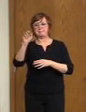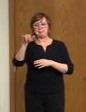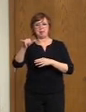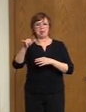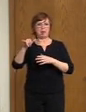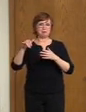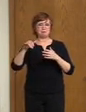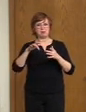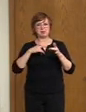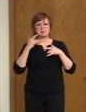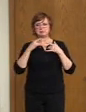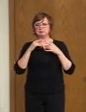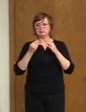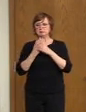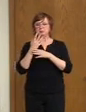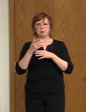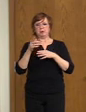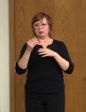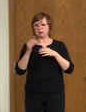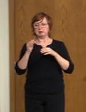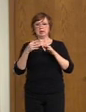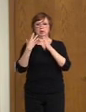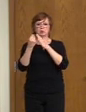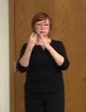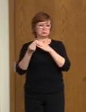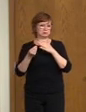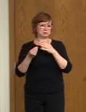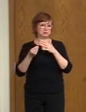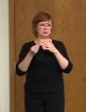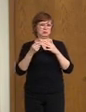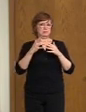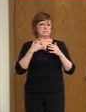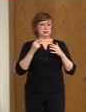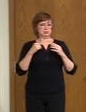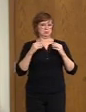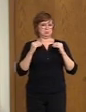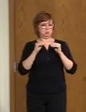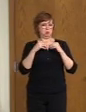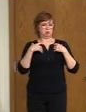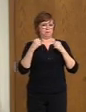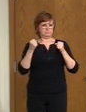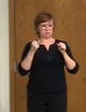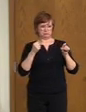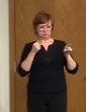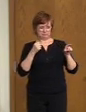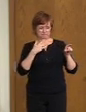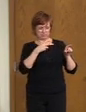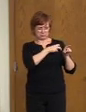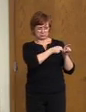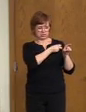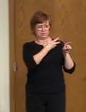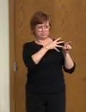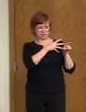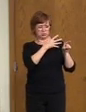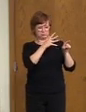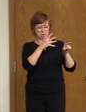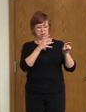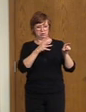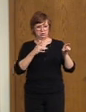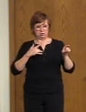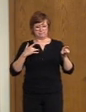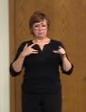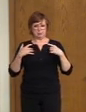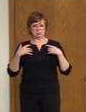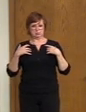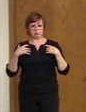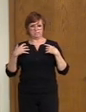as we see more and more people getting vaccinated. But obviously we'll have to see how vaccination allows us to have a very different fall